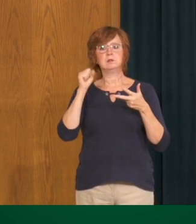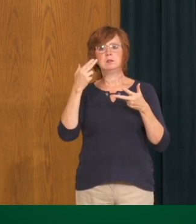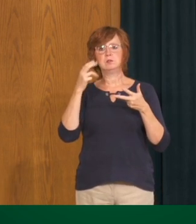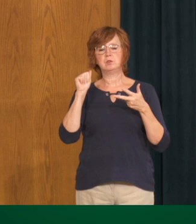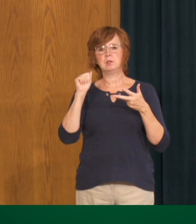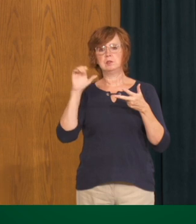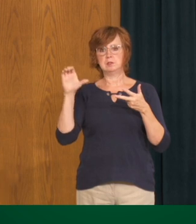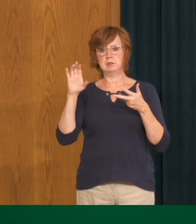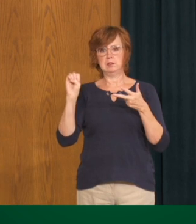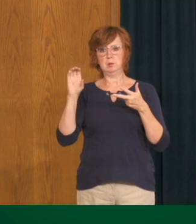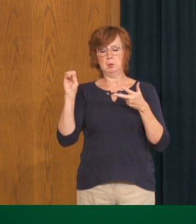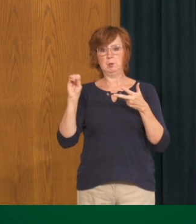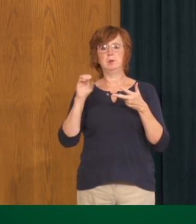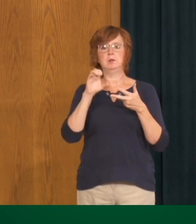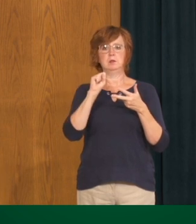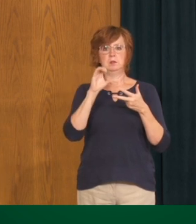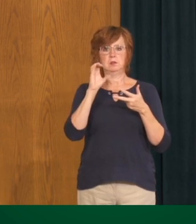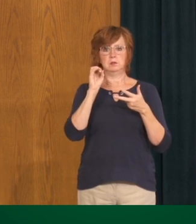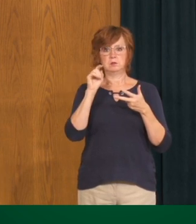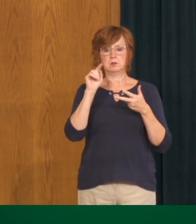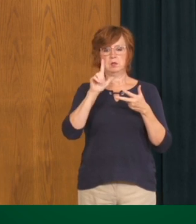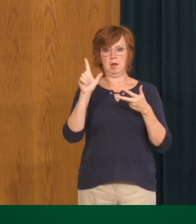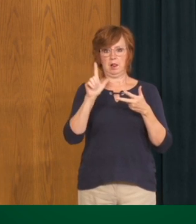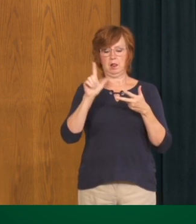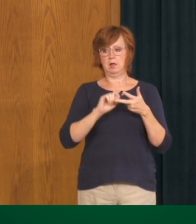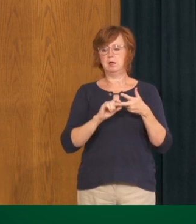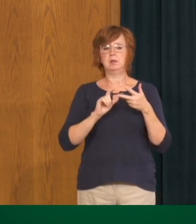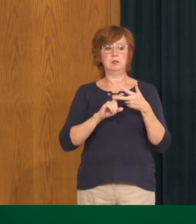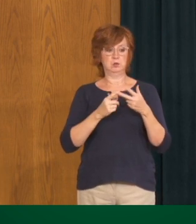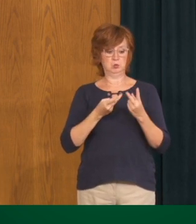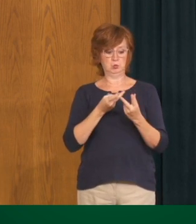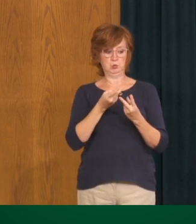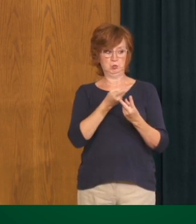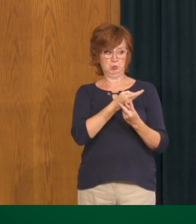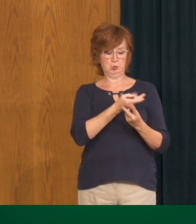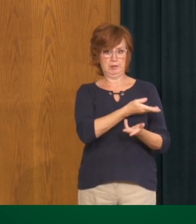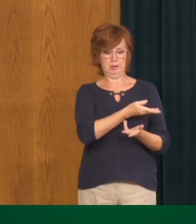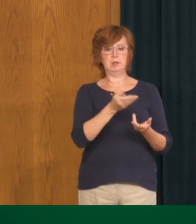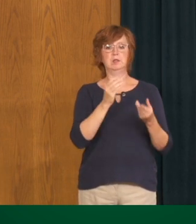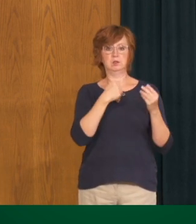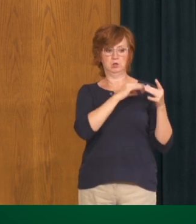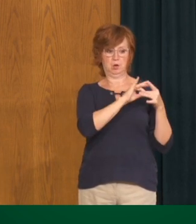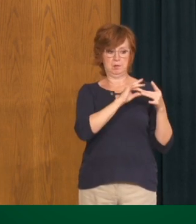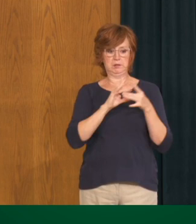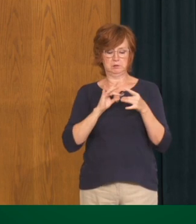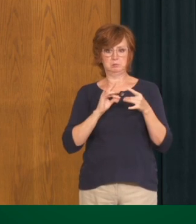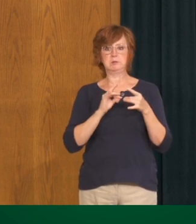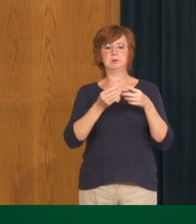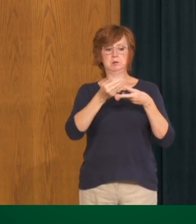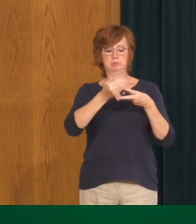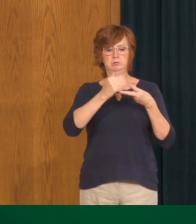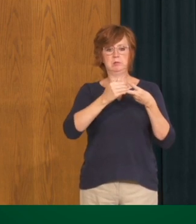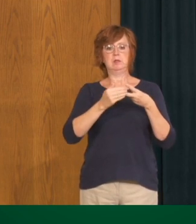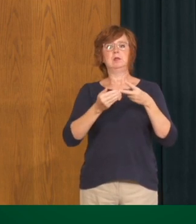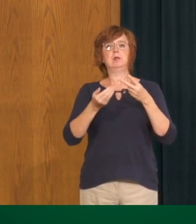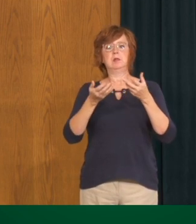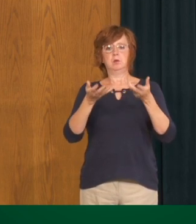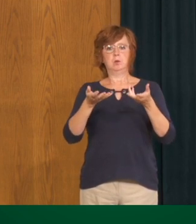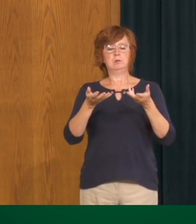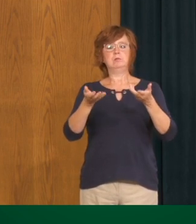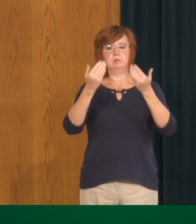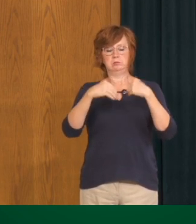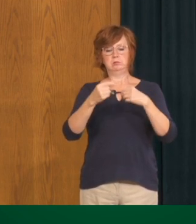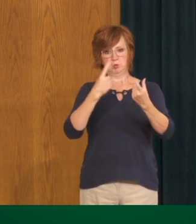CEO Scott Livingstone. Both the Deputy Premier and Chief Medical Health Officer will have an opening statement, followed by